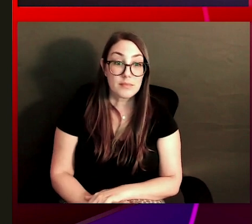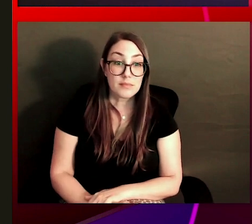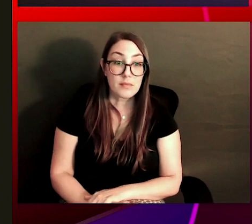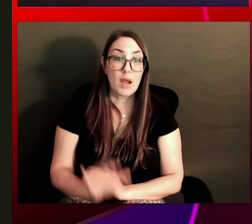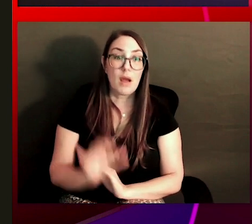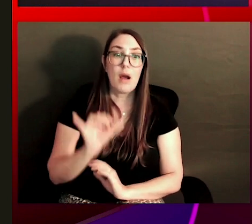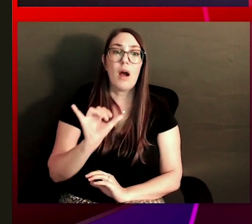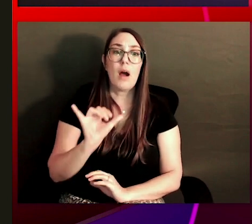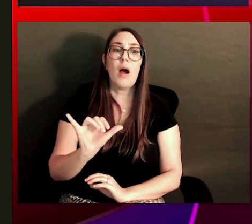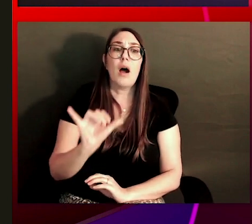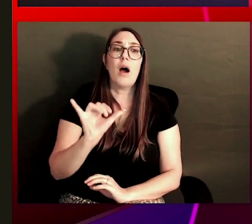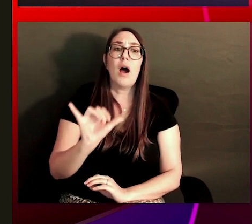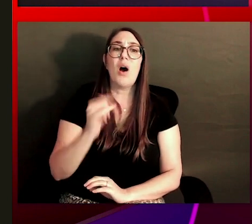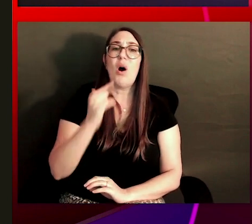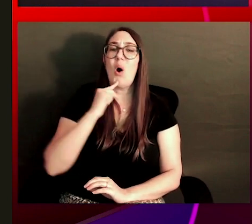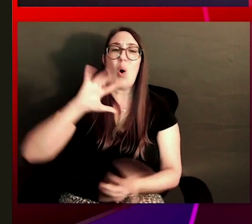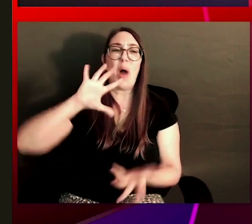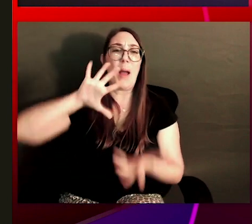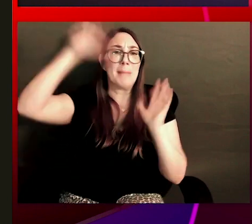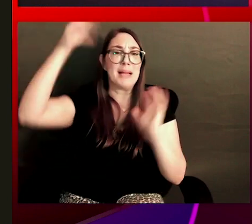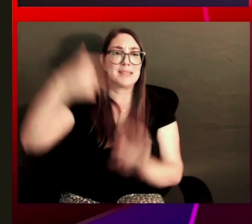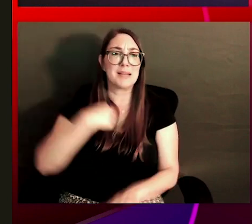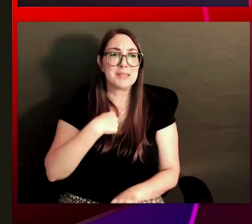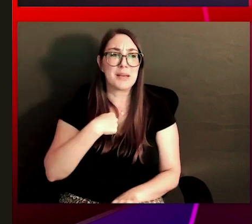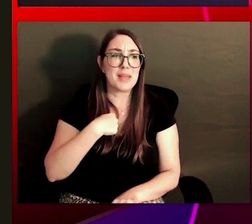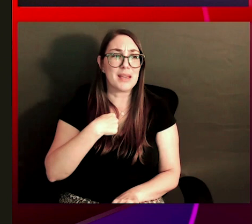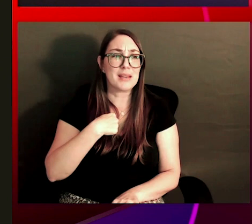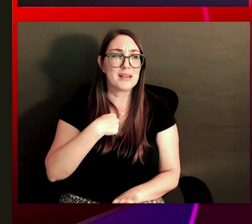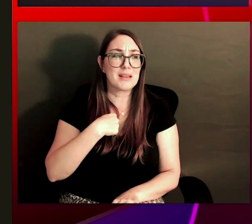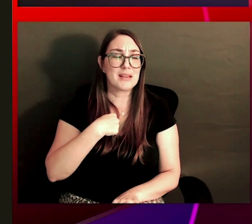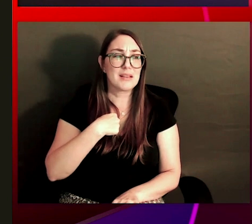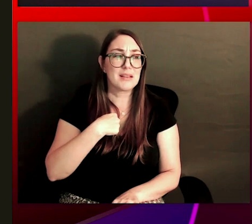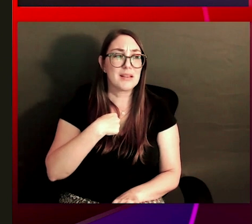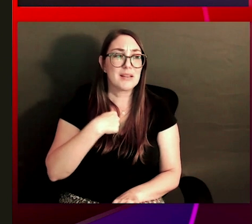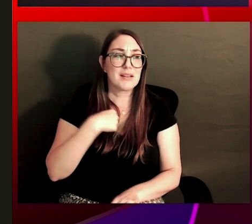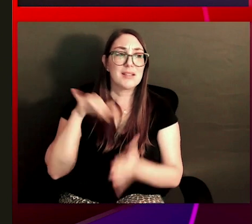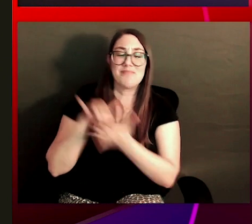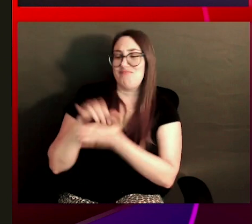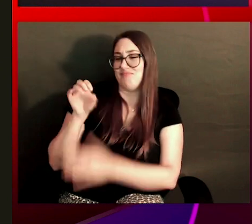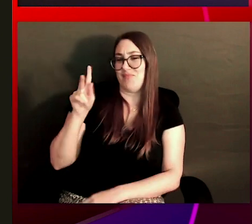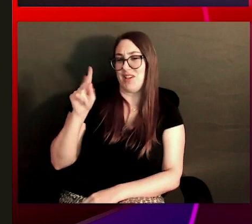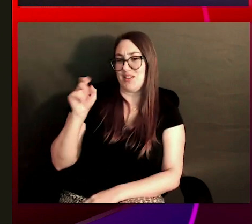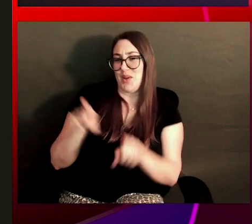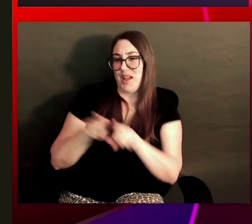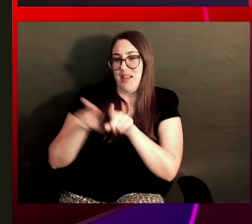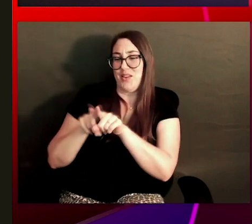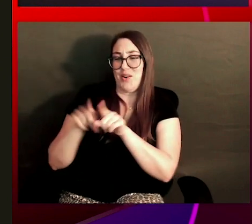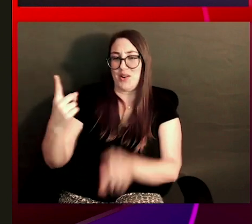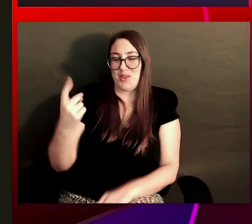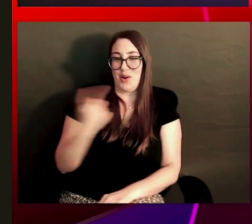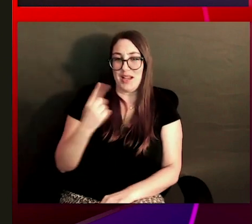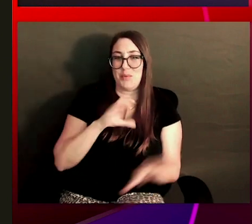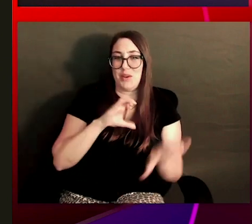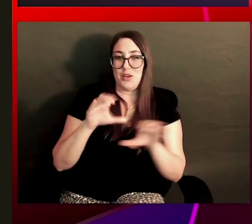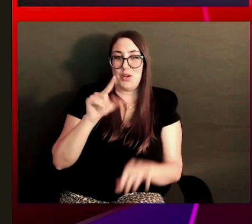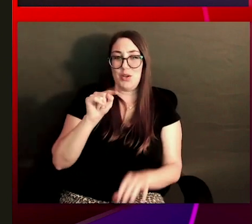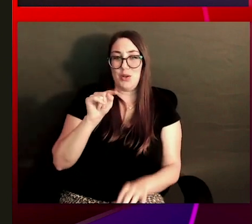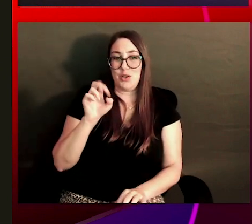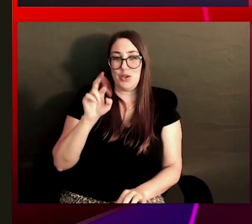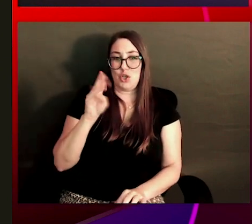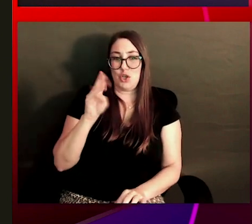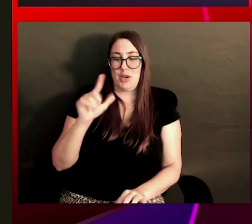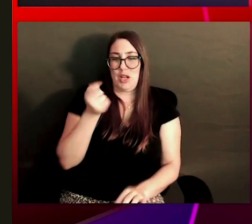Oh, I nerfed something up. Oh, that's okay. We're also getting asked to get the terminal a little bit bigger, too.